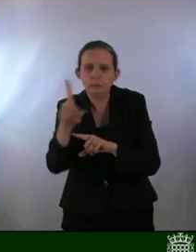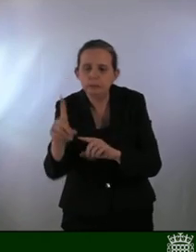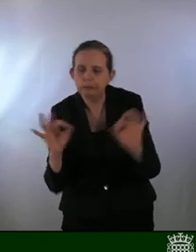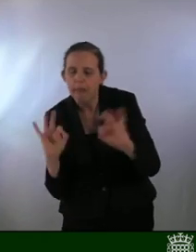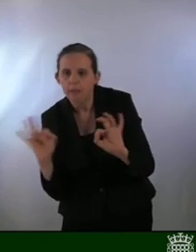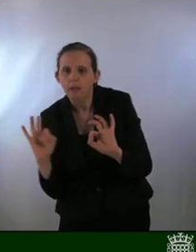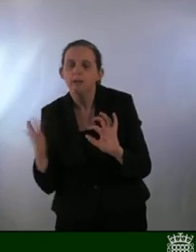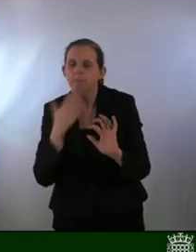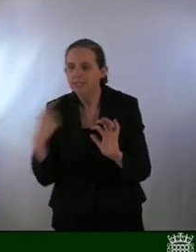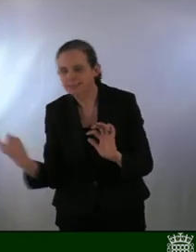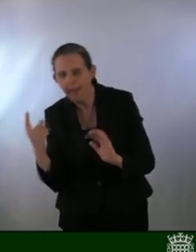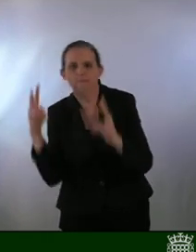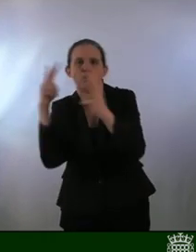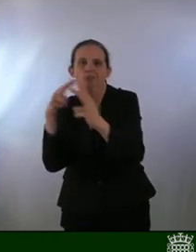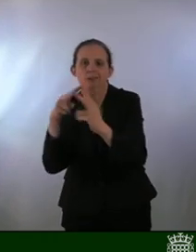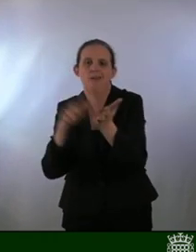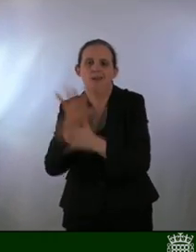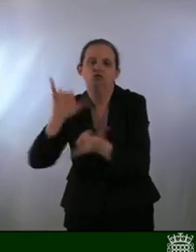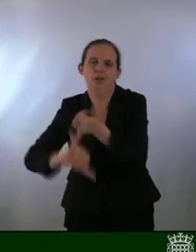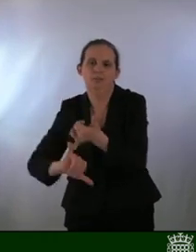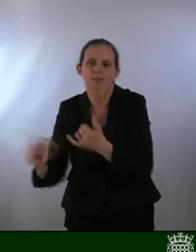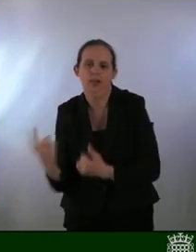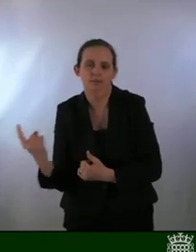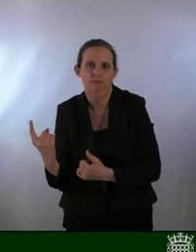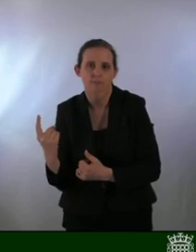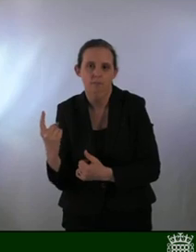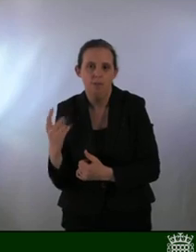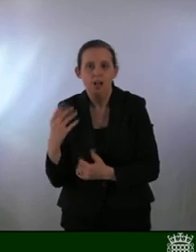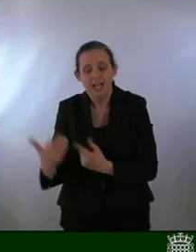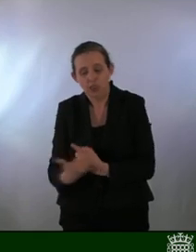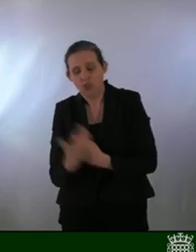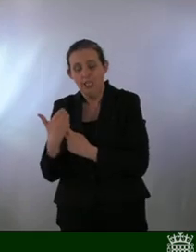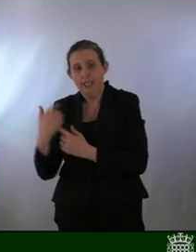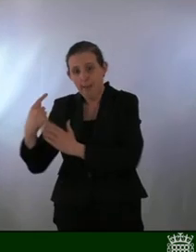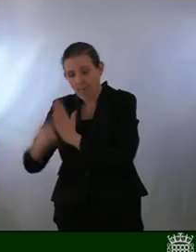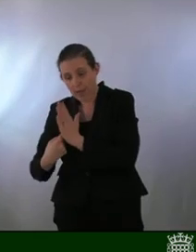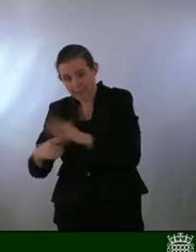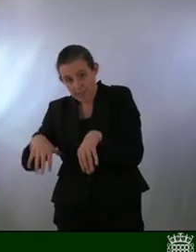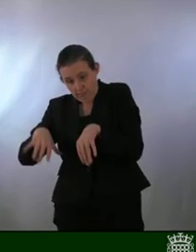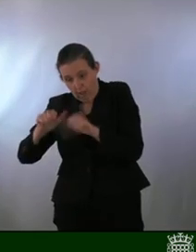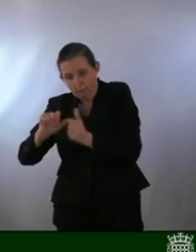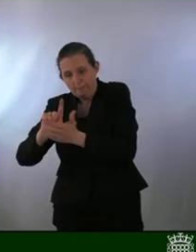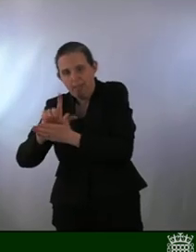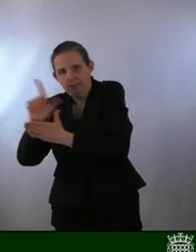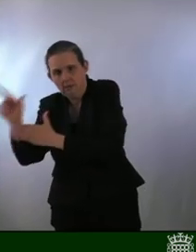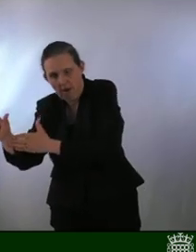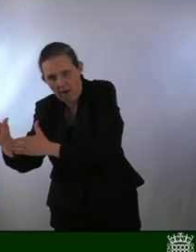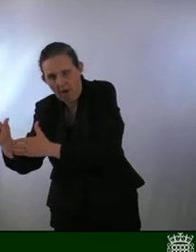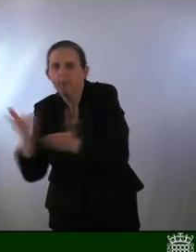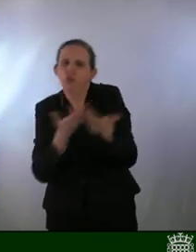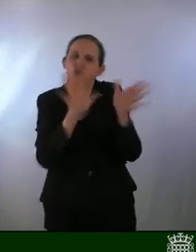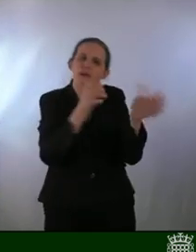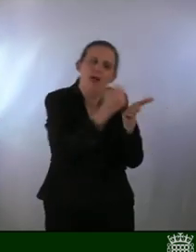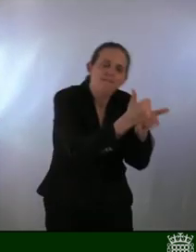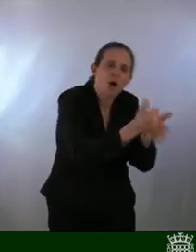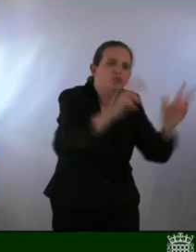contact with the NHS. The shielding policy starts later than its general household isolation policy and the general advice to reduce